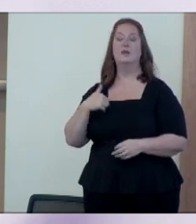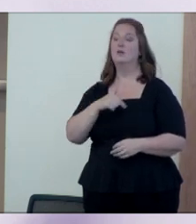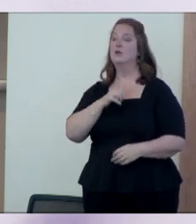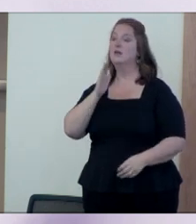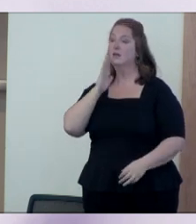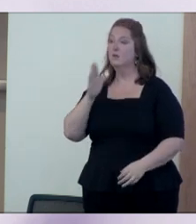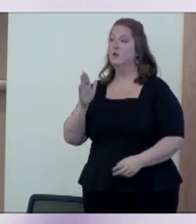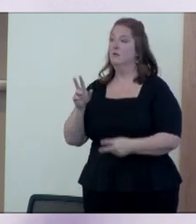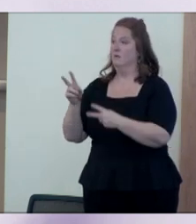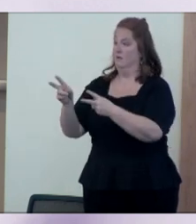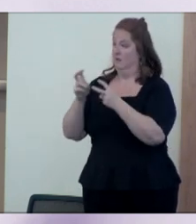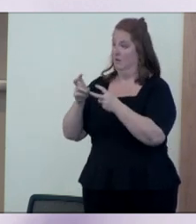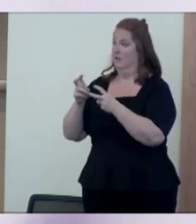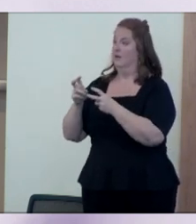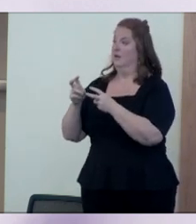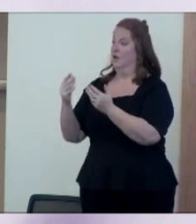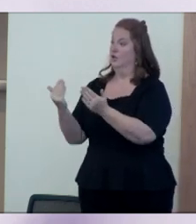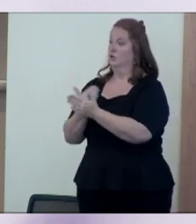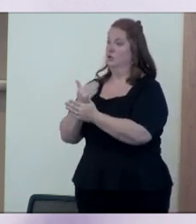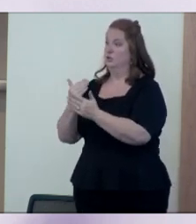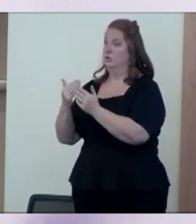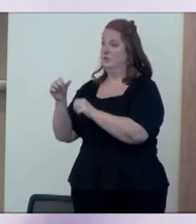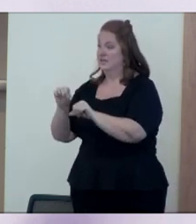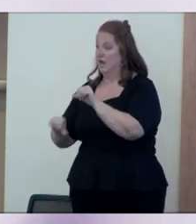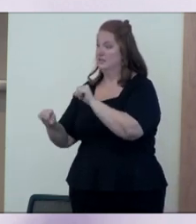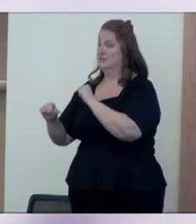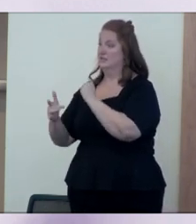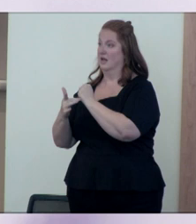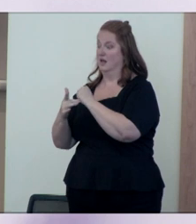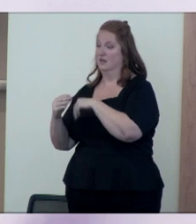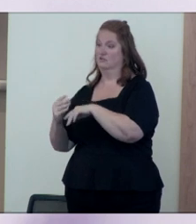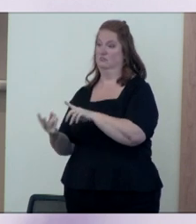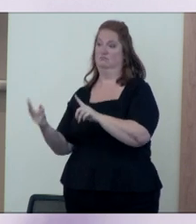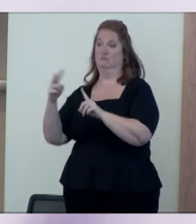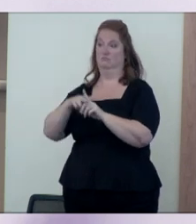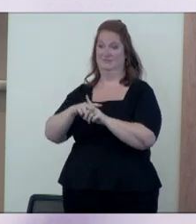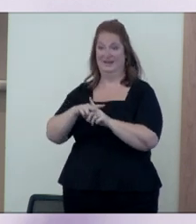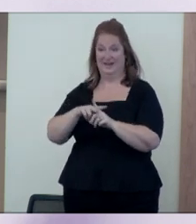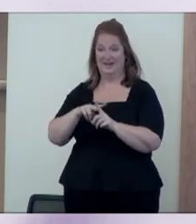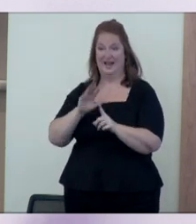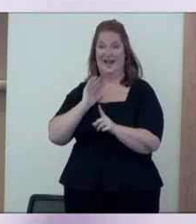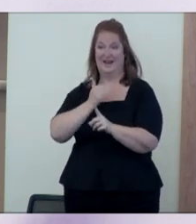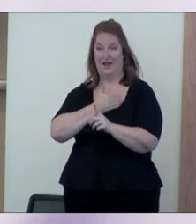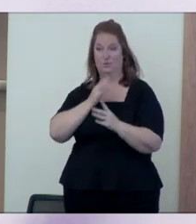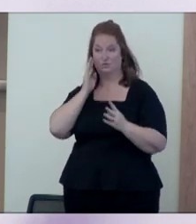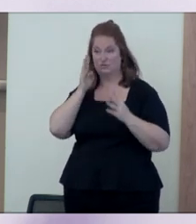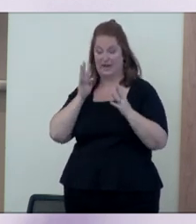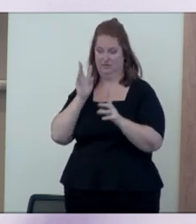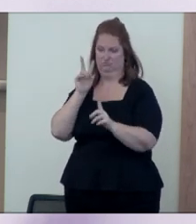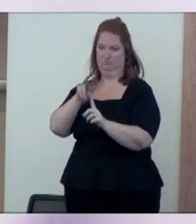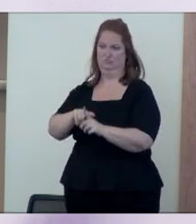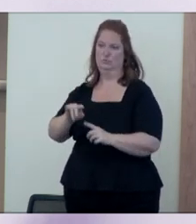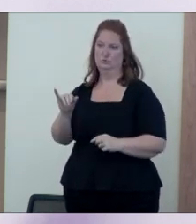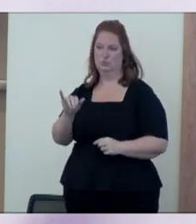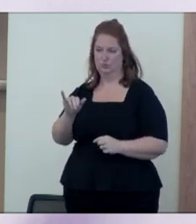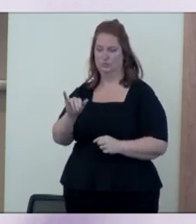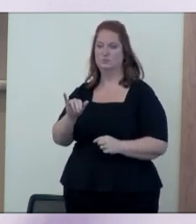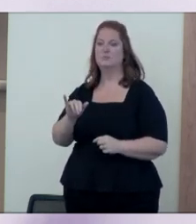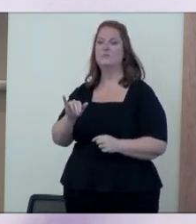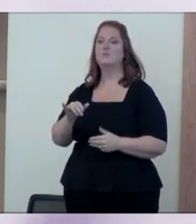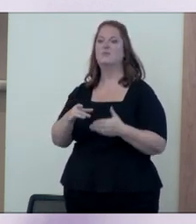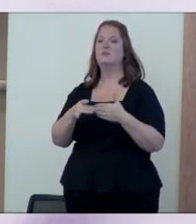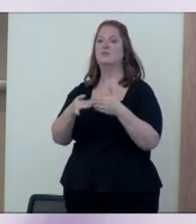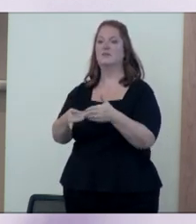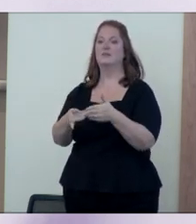and technologies, including that which we create, and transforming health and wellness